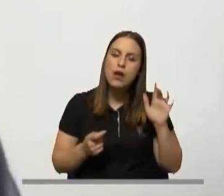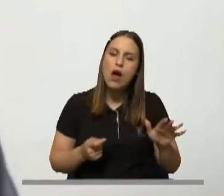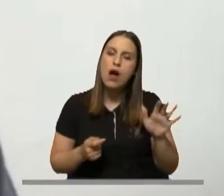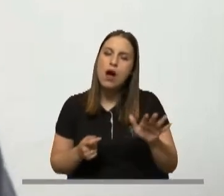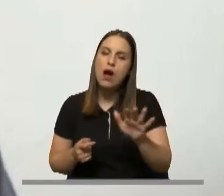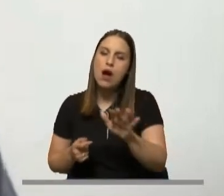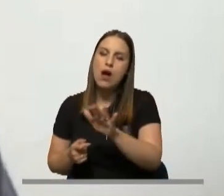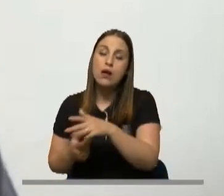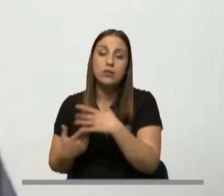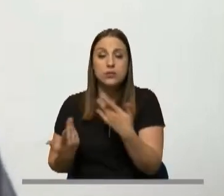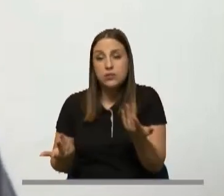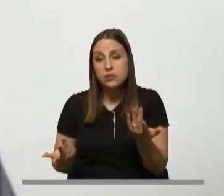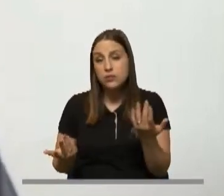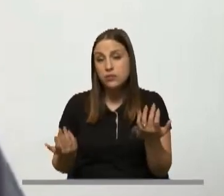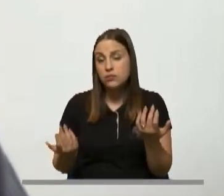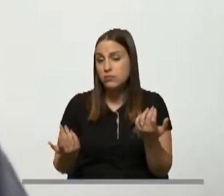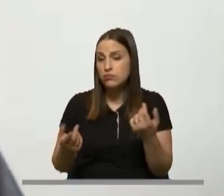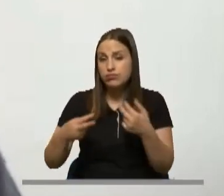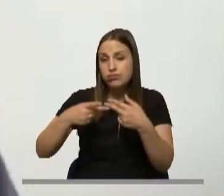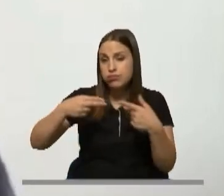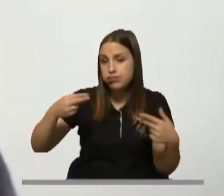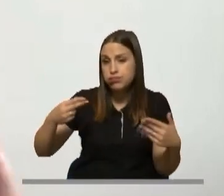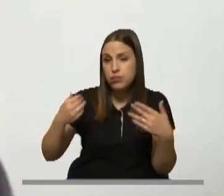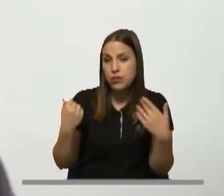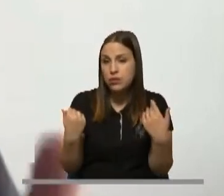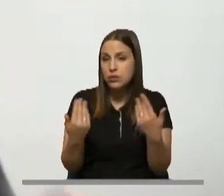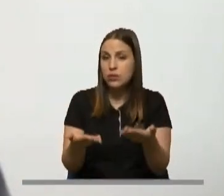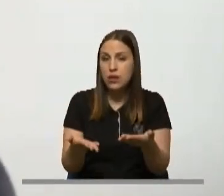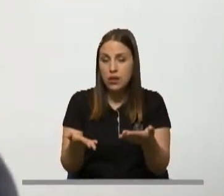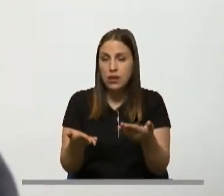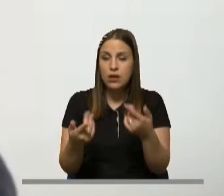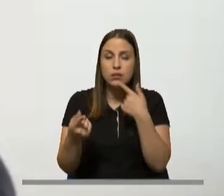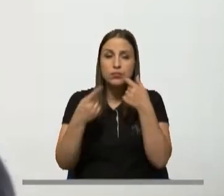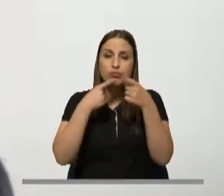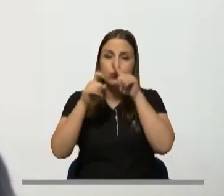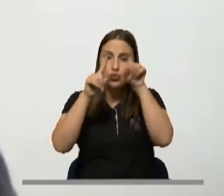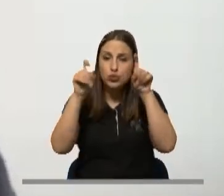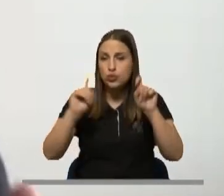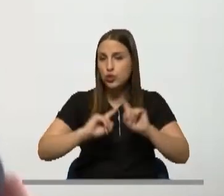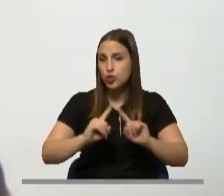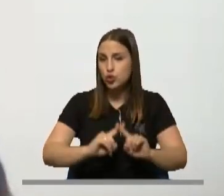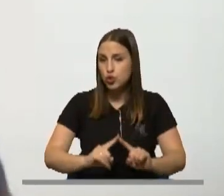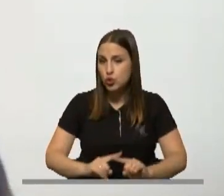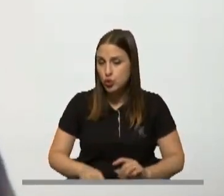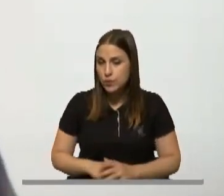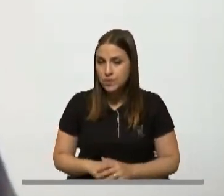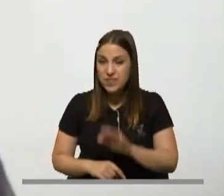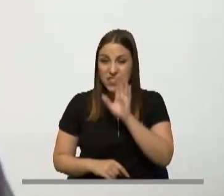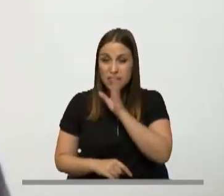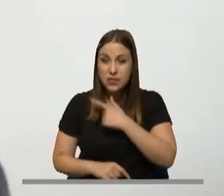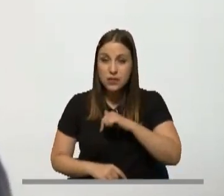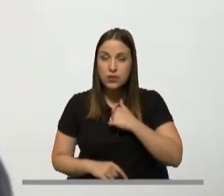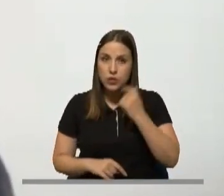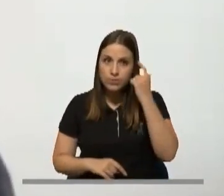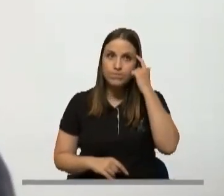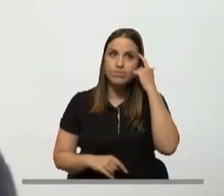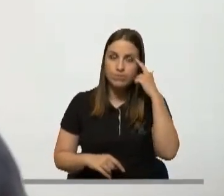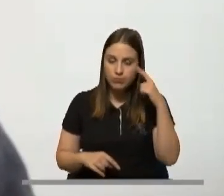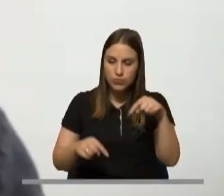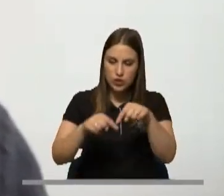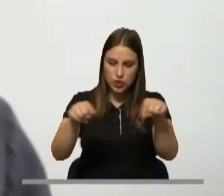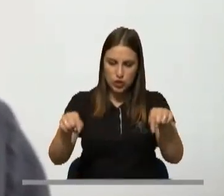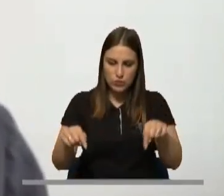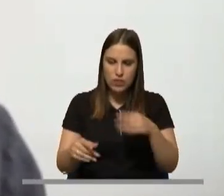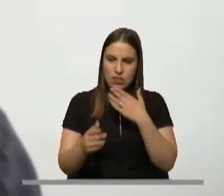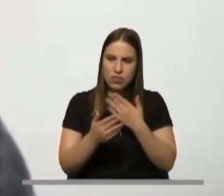allows for diverse answers to an open set of questions. if we give this political space a